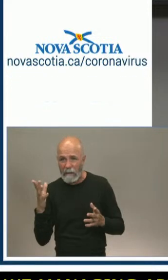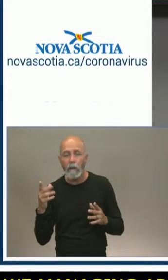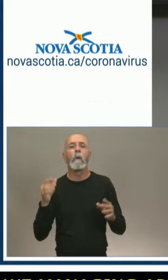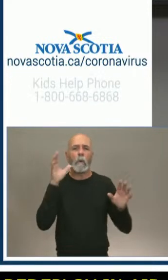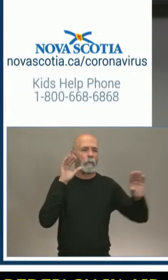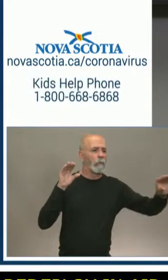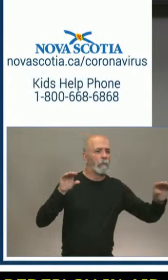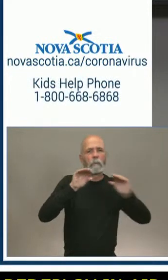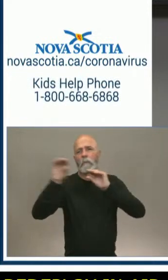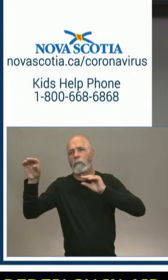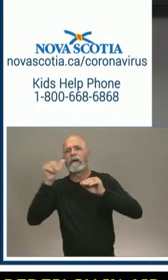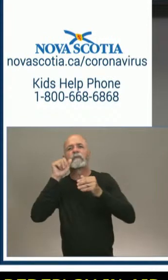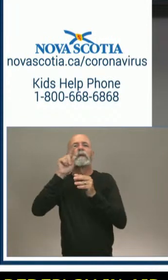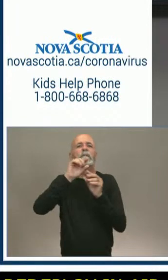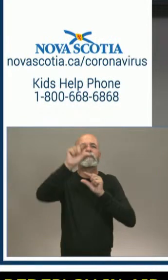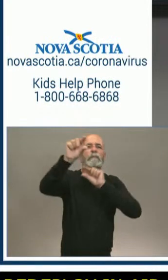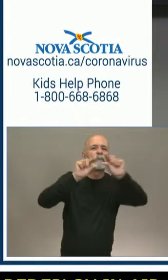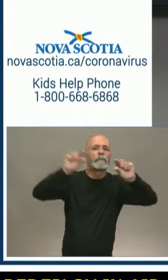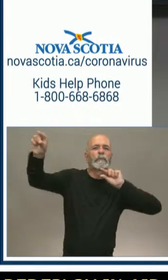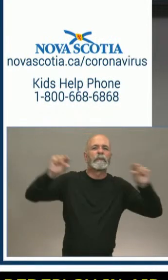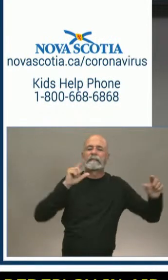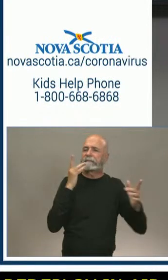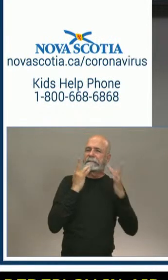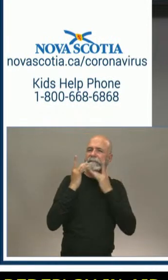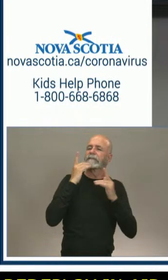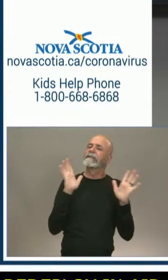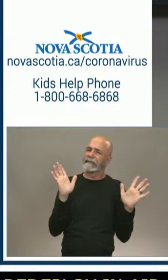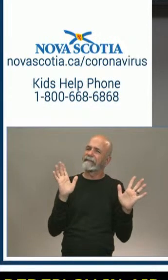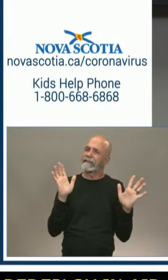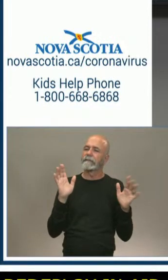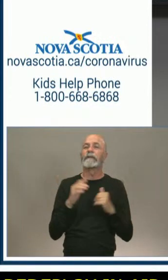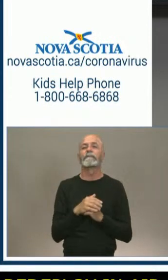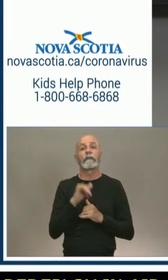booking process makes the most sense.